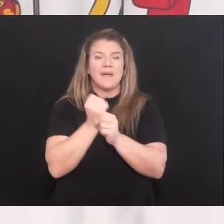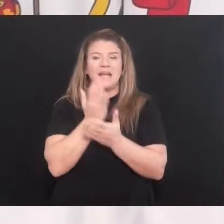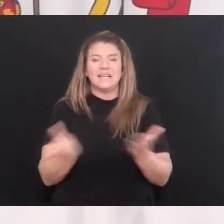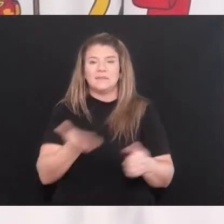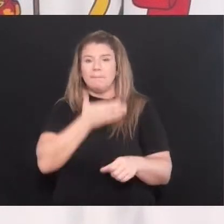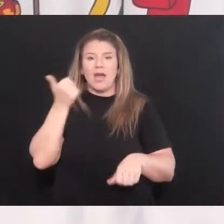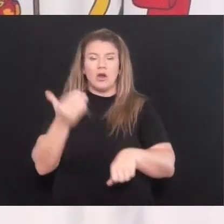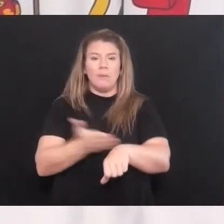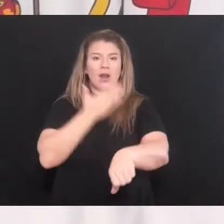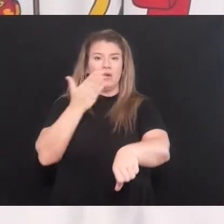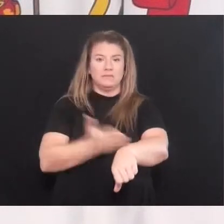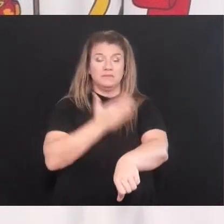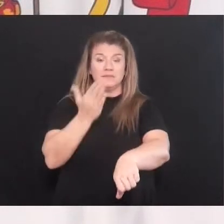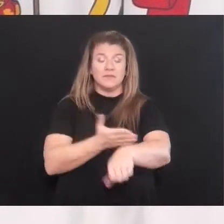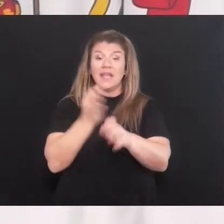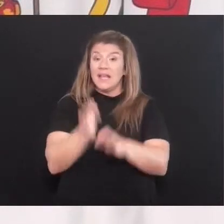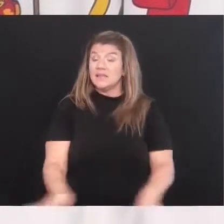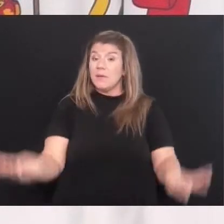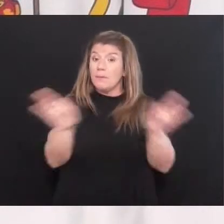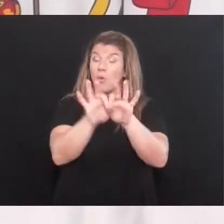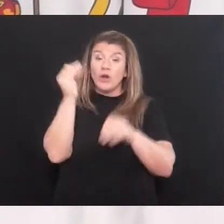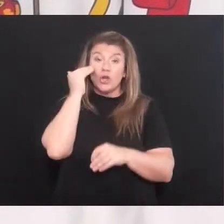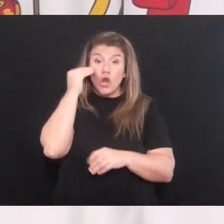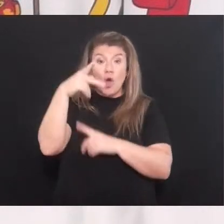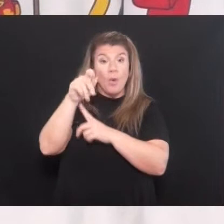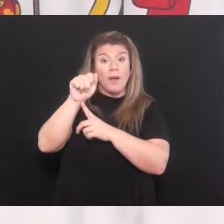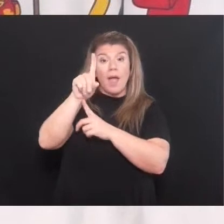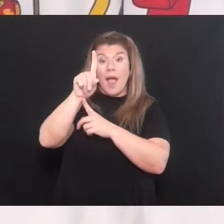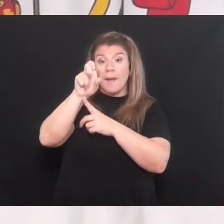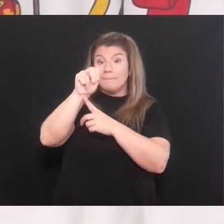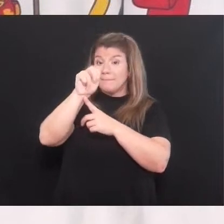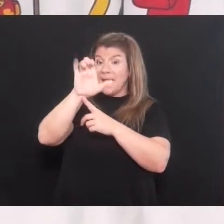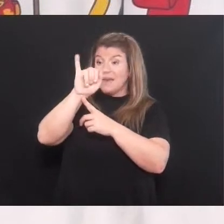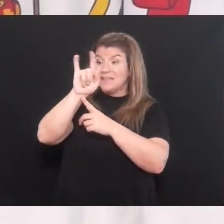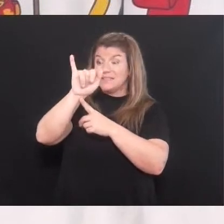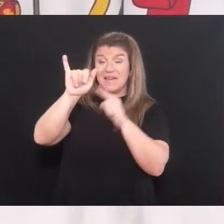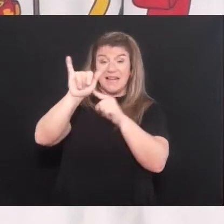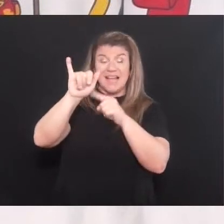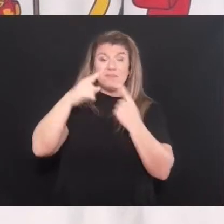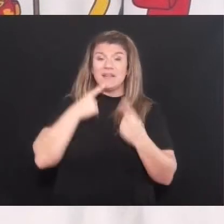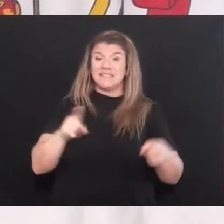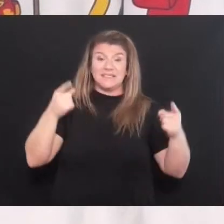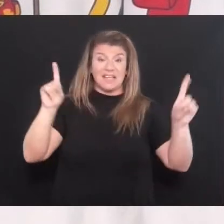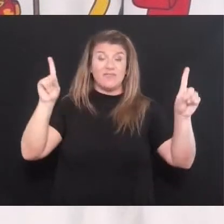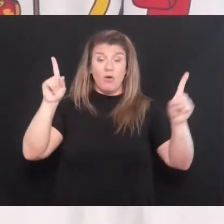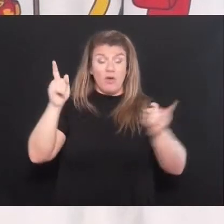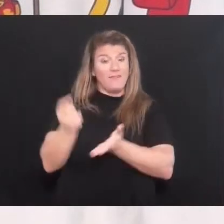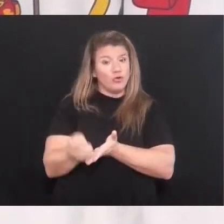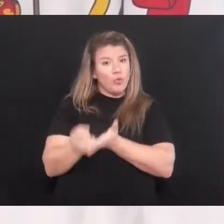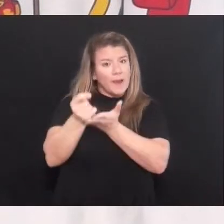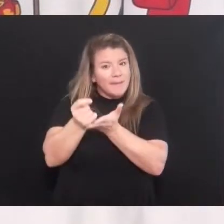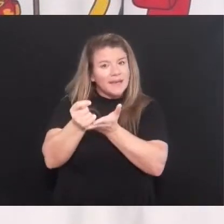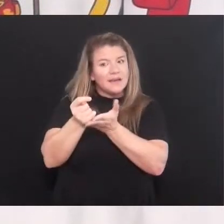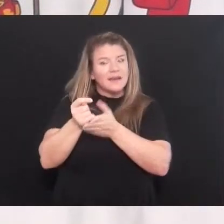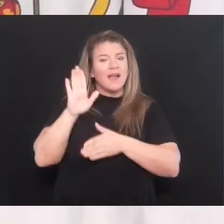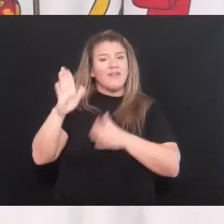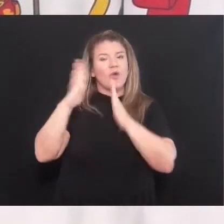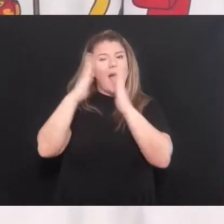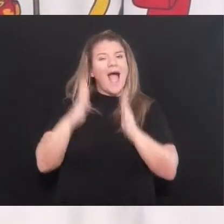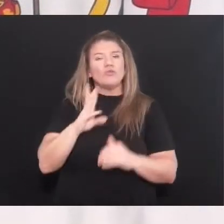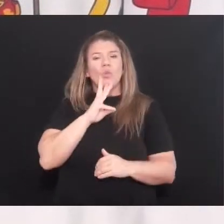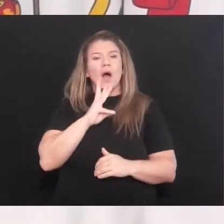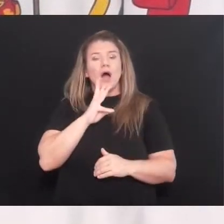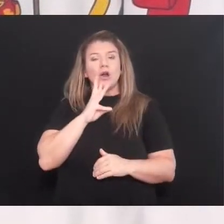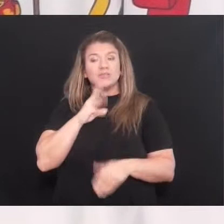and better. It's important to note that Peyton City has been successful in the treatment, their household water